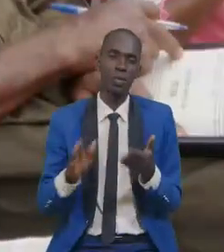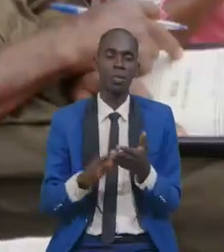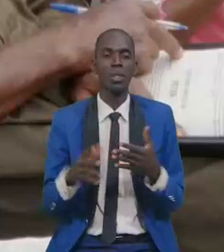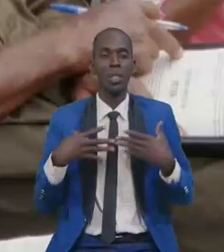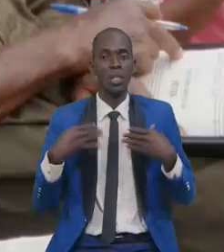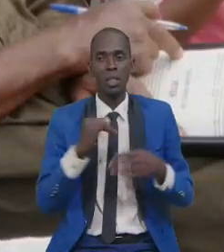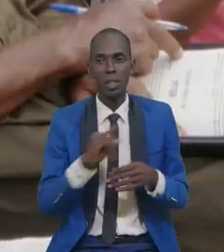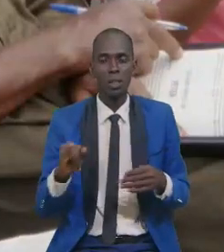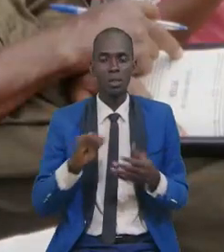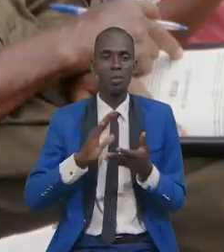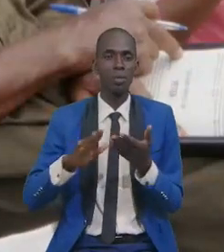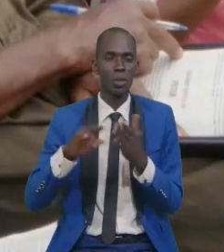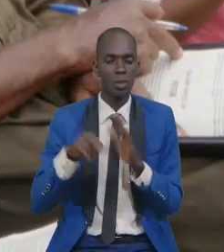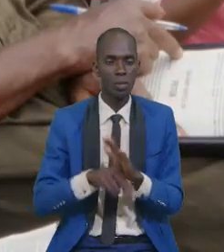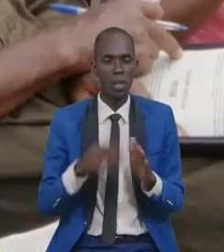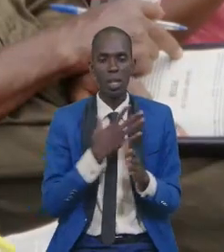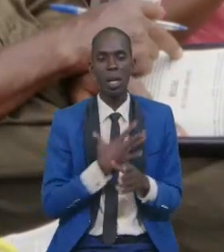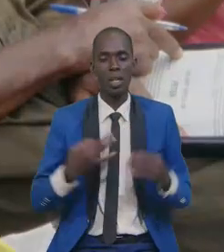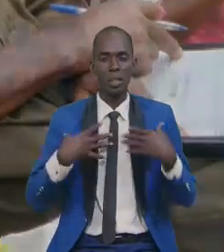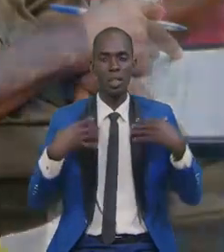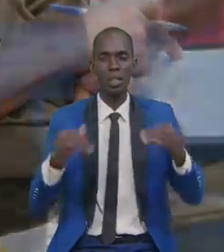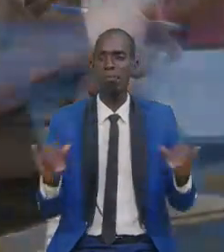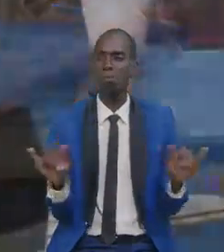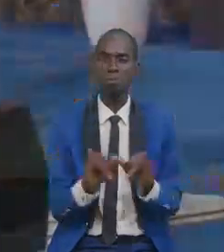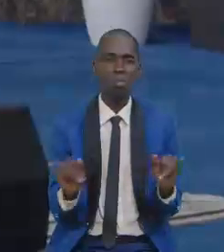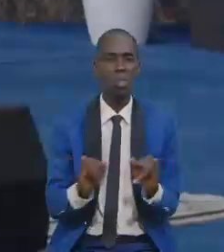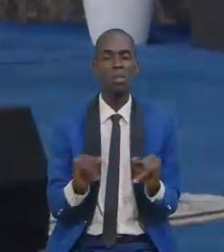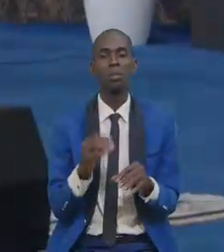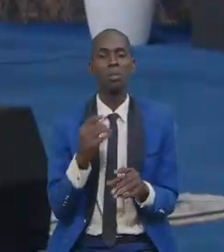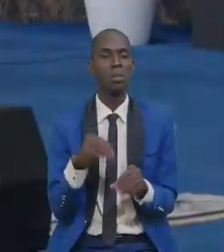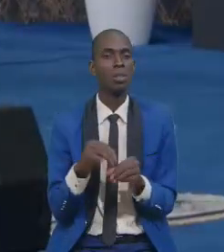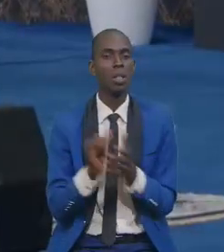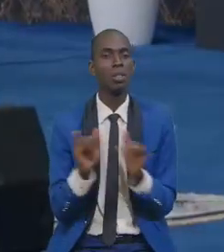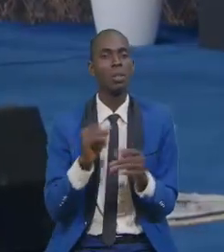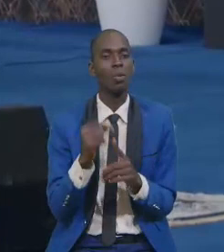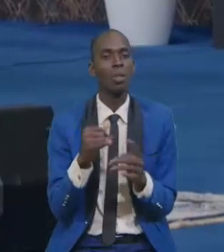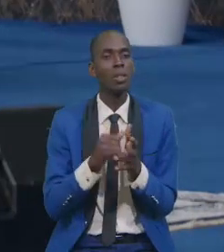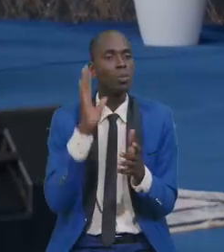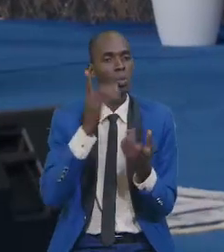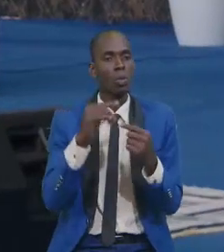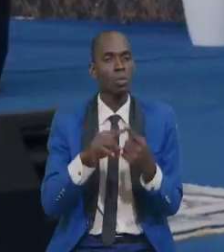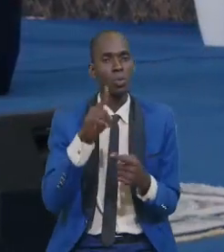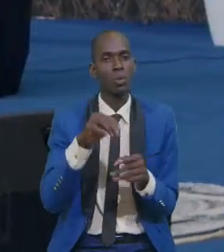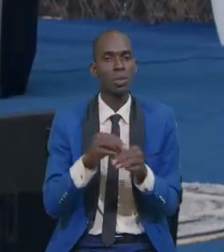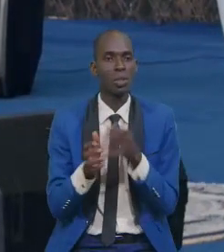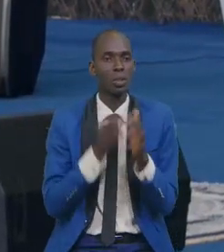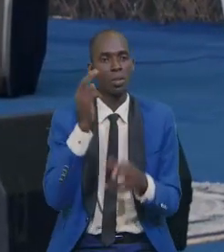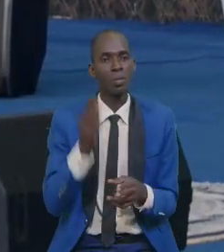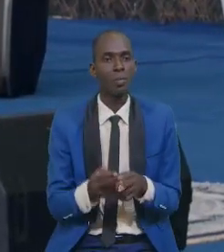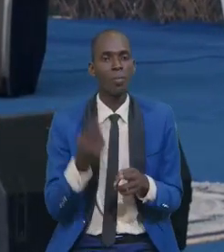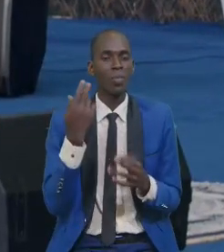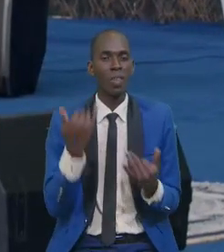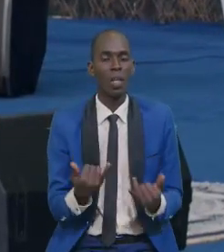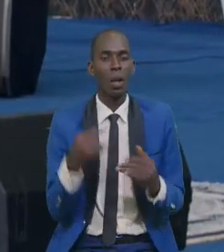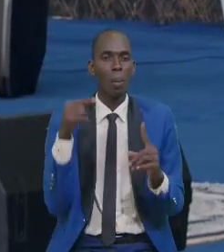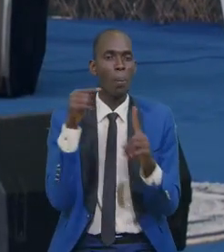forgiveness, forgiveness, and healing, all in the same verse, it has come to you. We're coming now to point